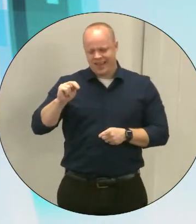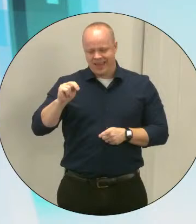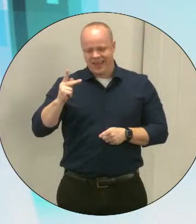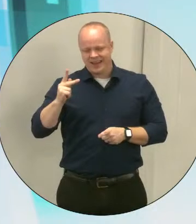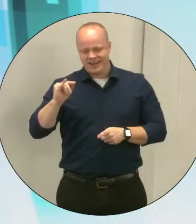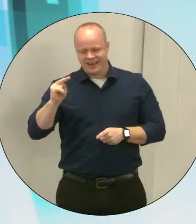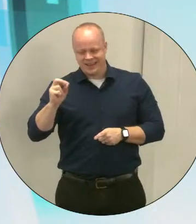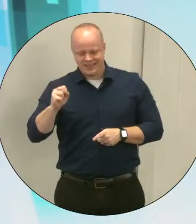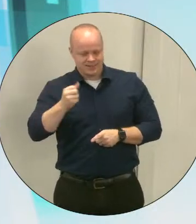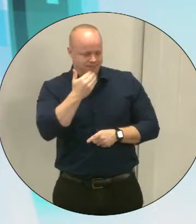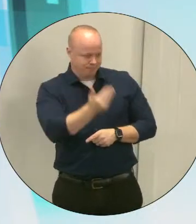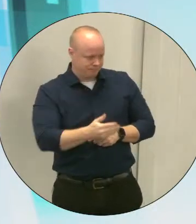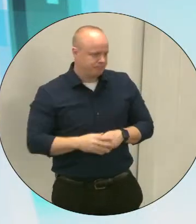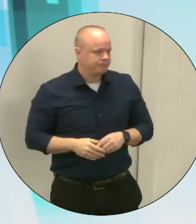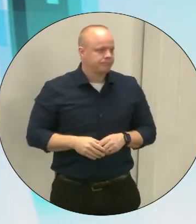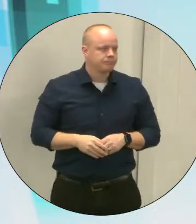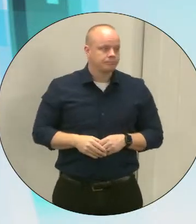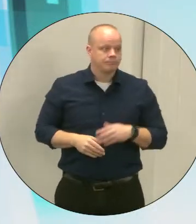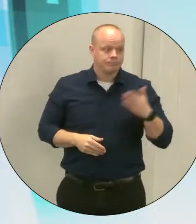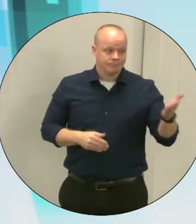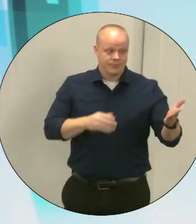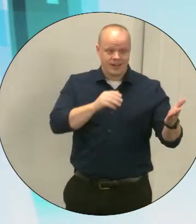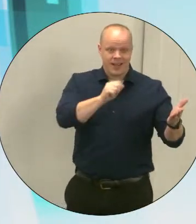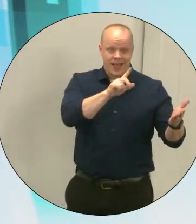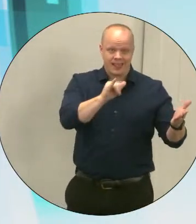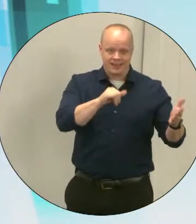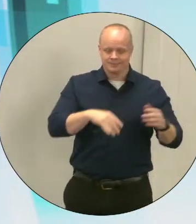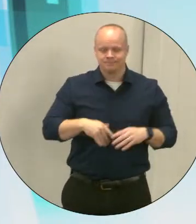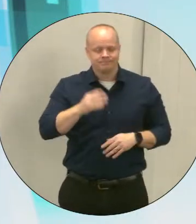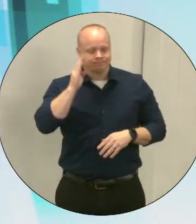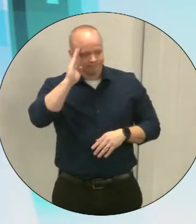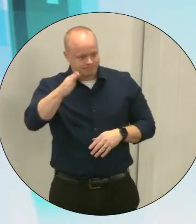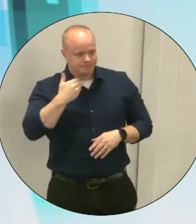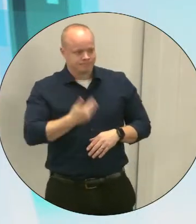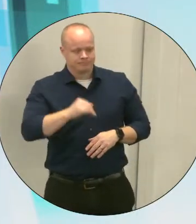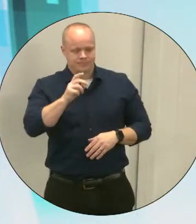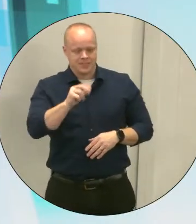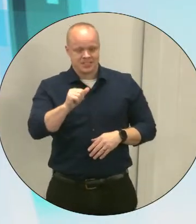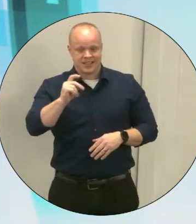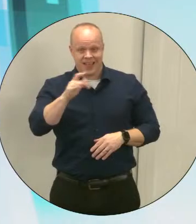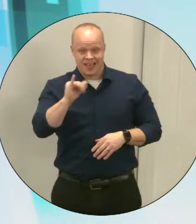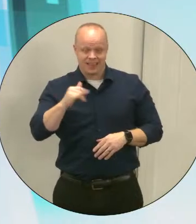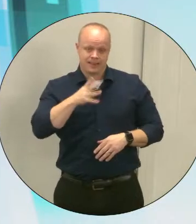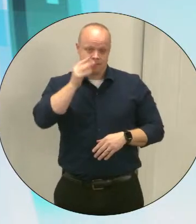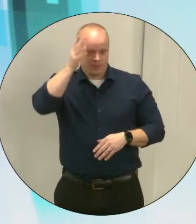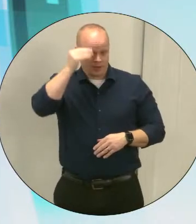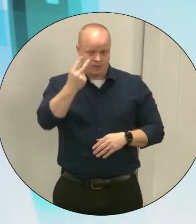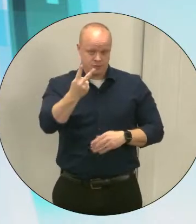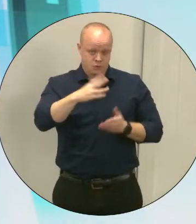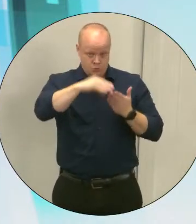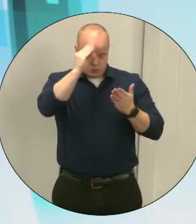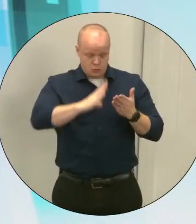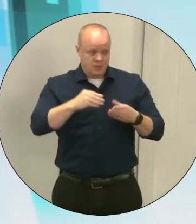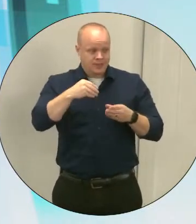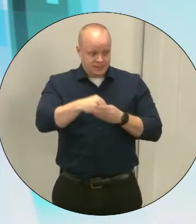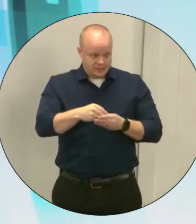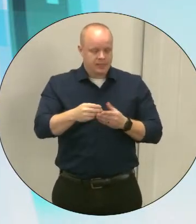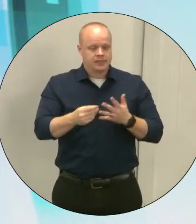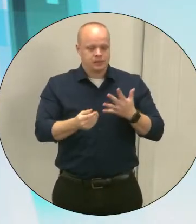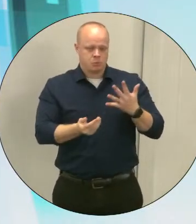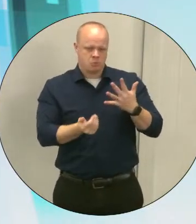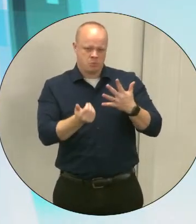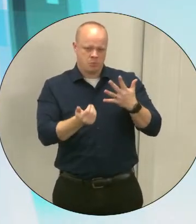you for correcting me. Miss Alley. Hi, I'm Jessica Alley. I'm a parent of 2 students in primary grades